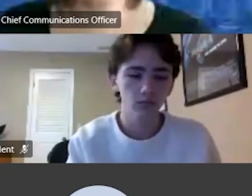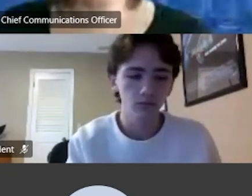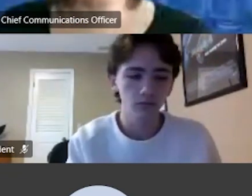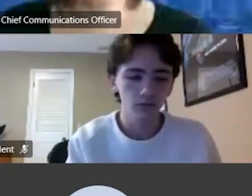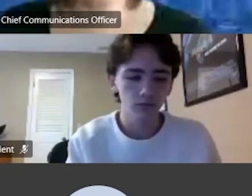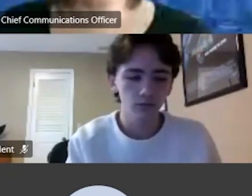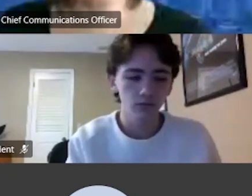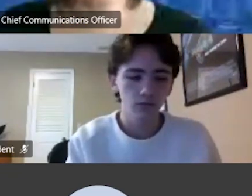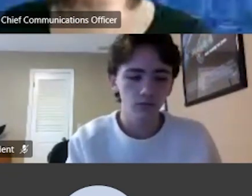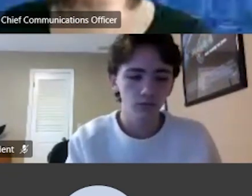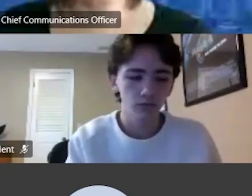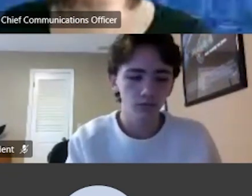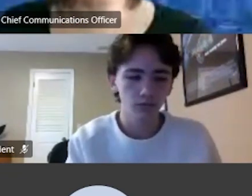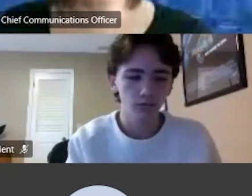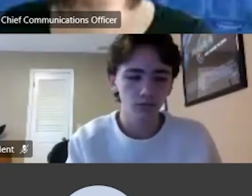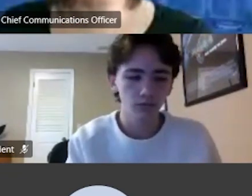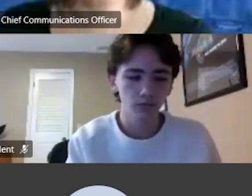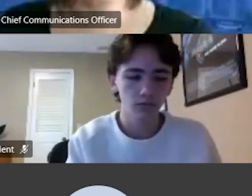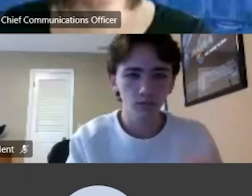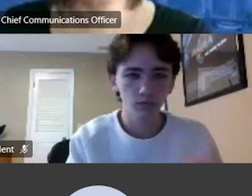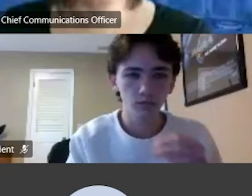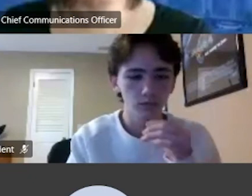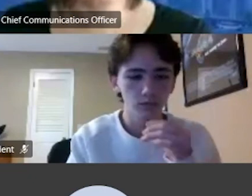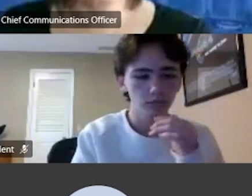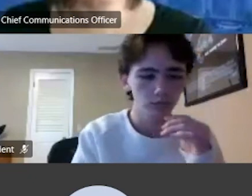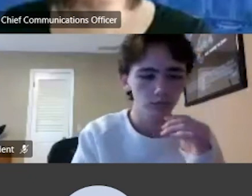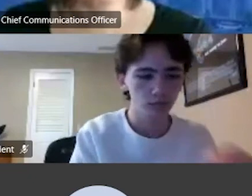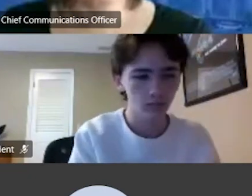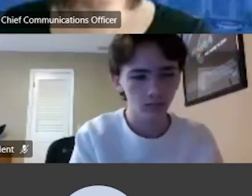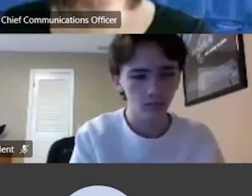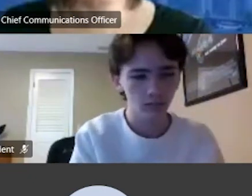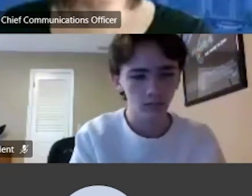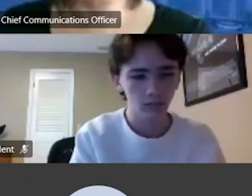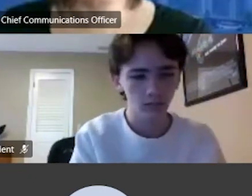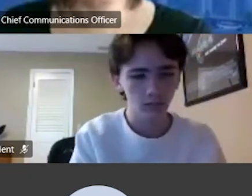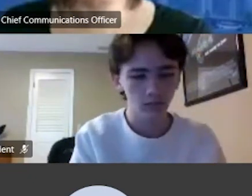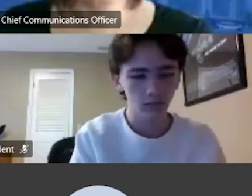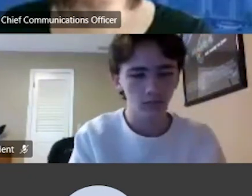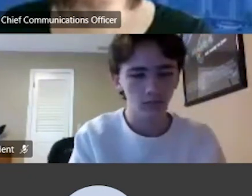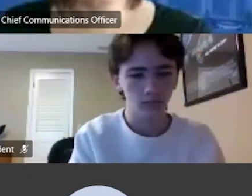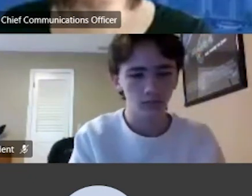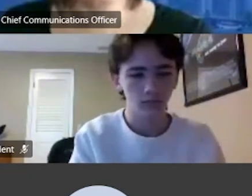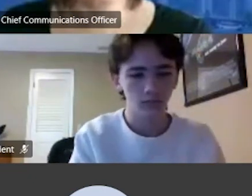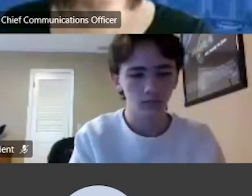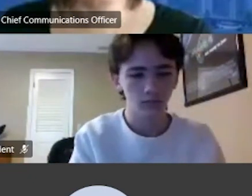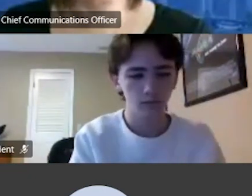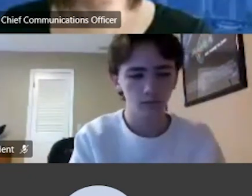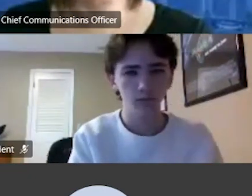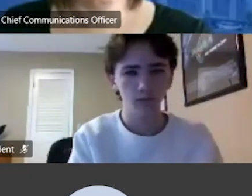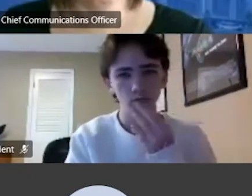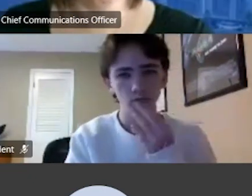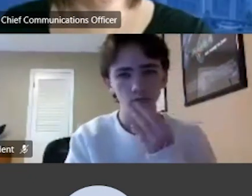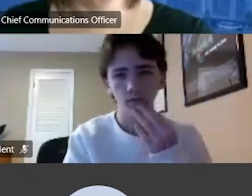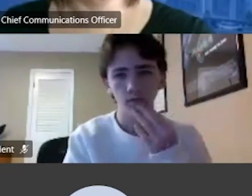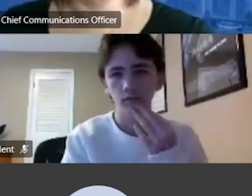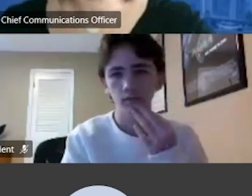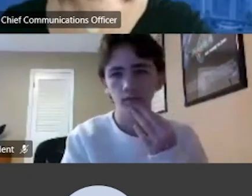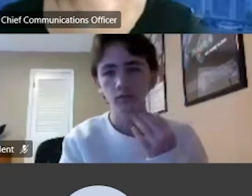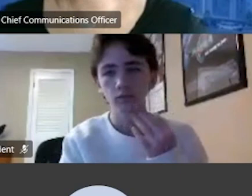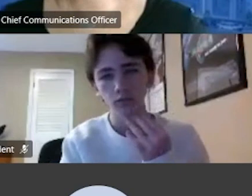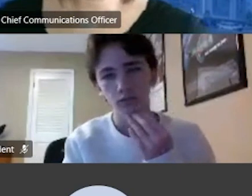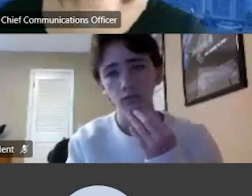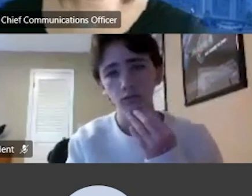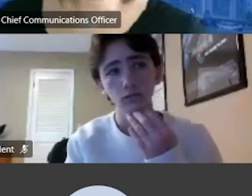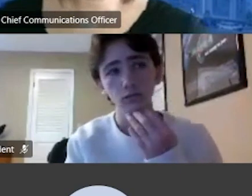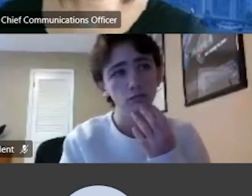this, please raise those questions, raise them in a very professional and respectful way, and simply say that